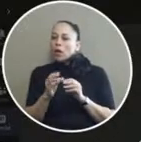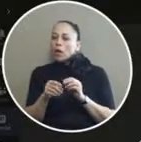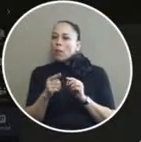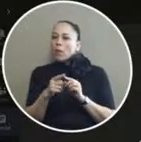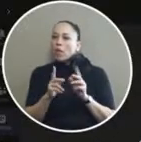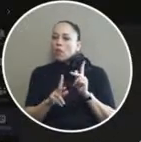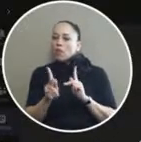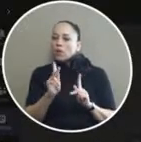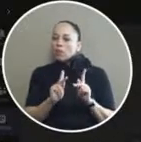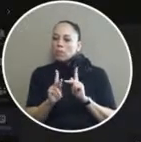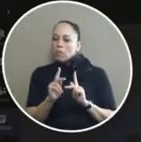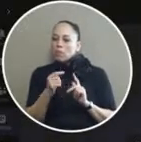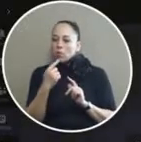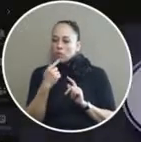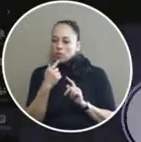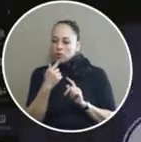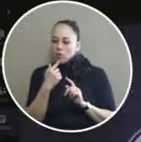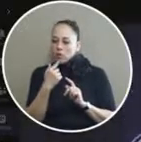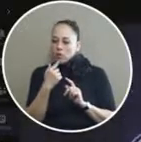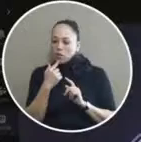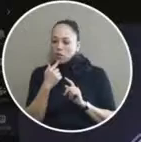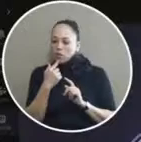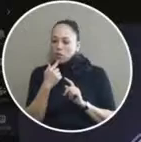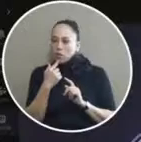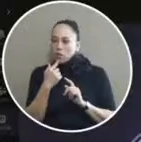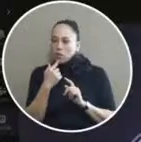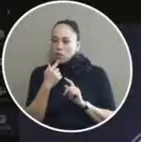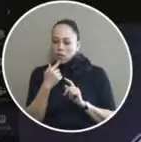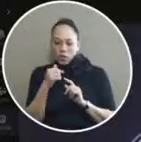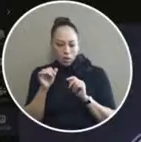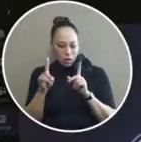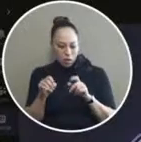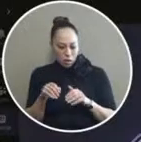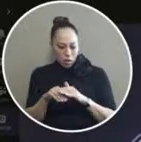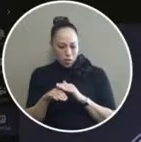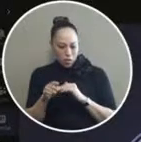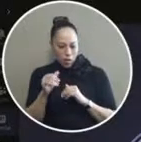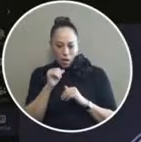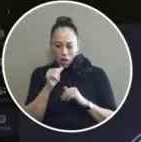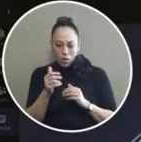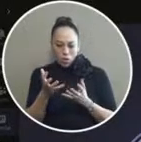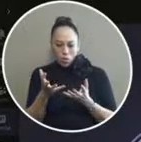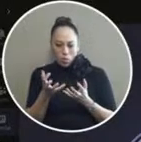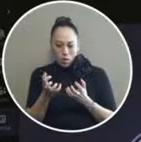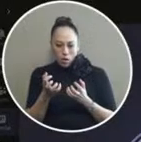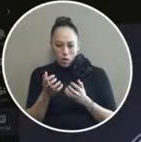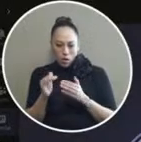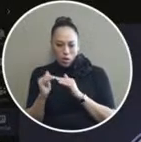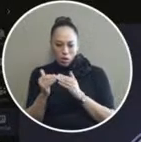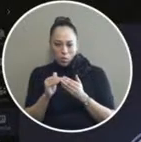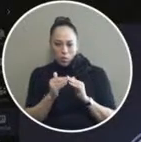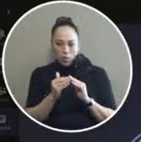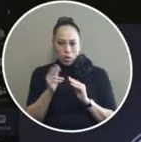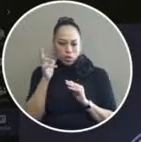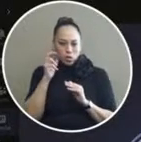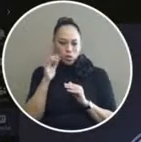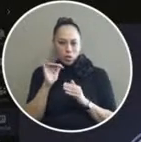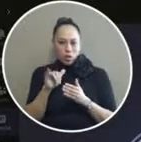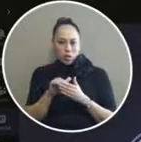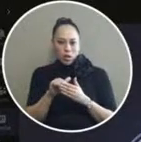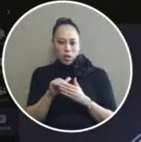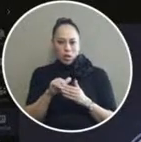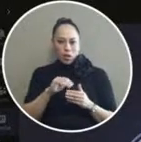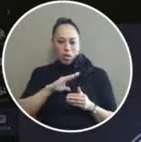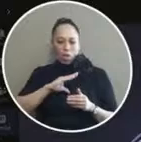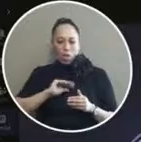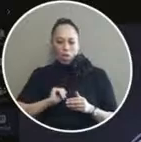people that say that the folks have been rude to them at the testing sites? Because I don't want the community to hear that and be